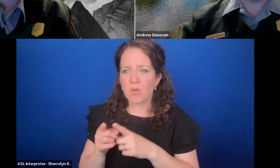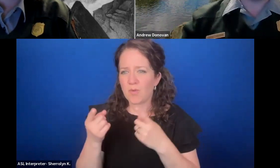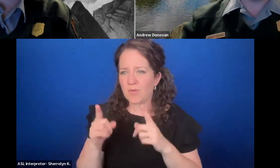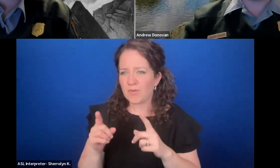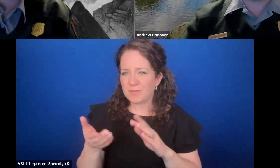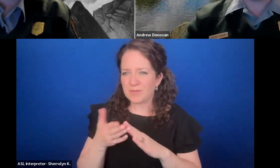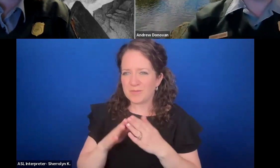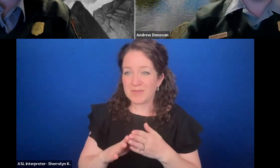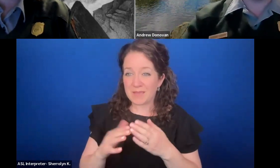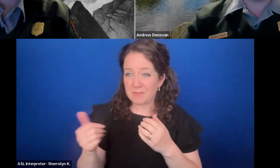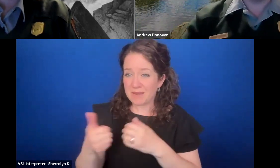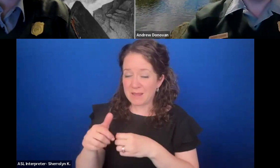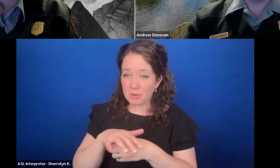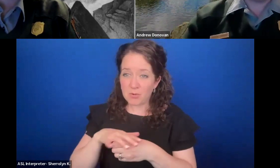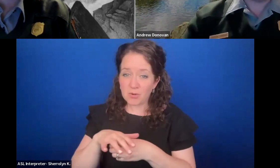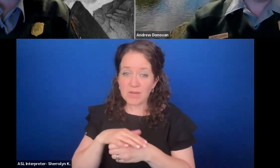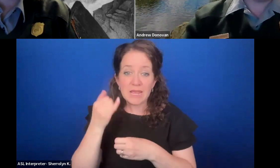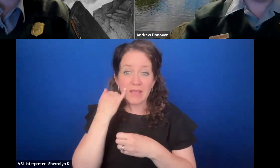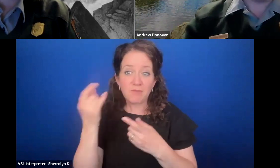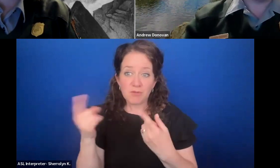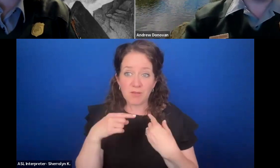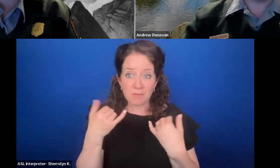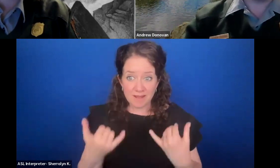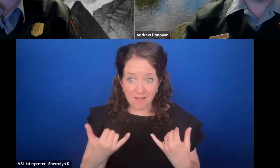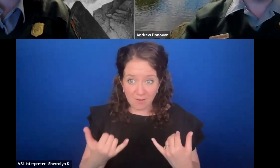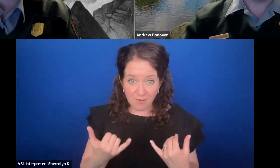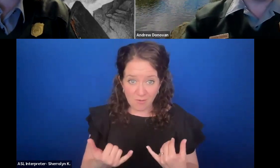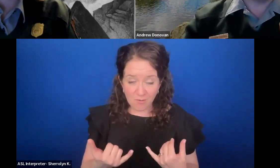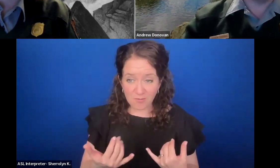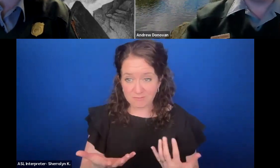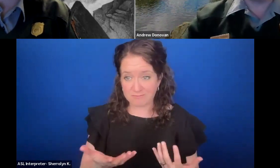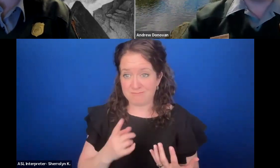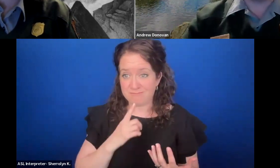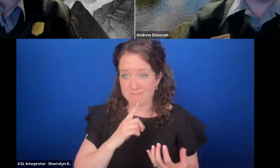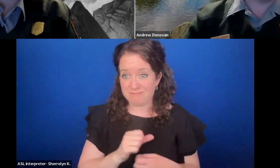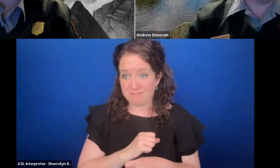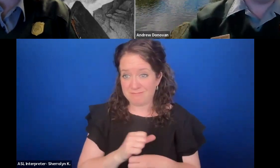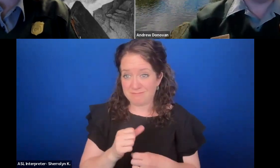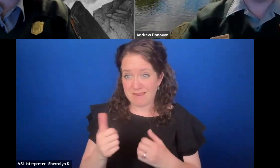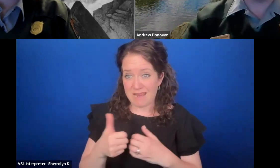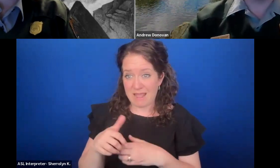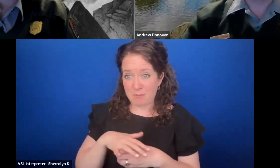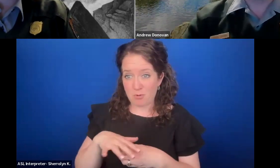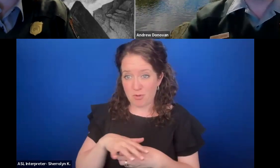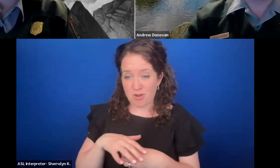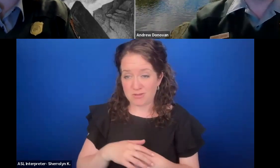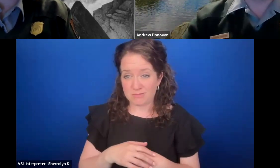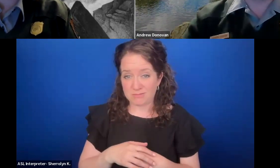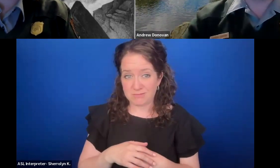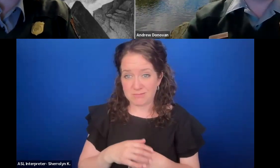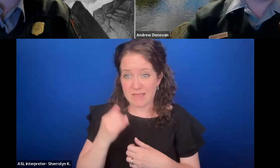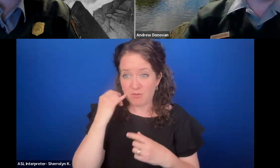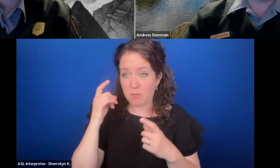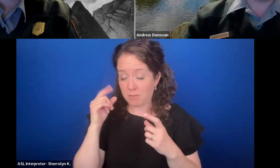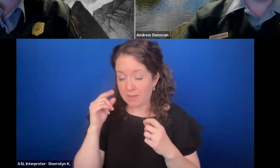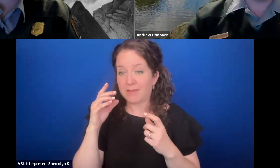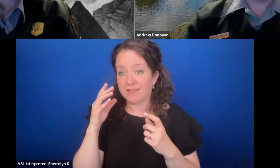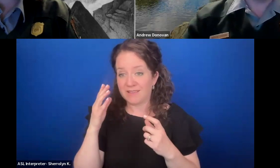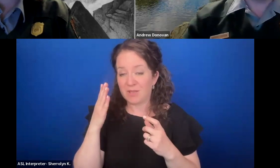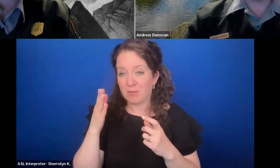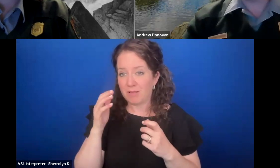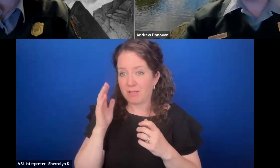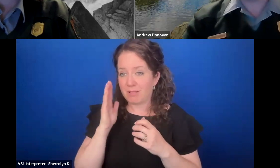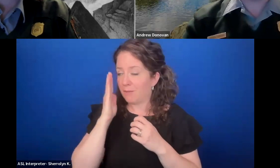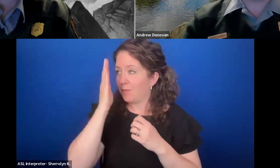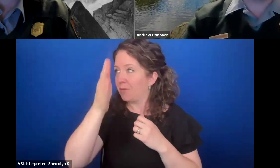know, if you come to Saugus Ironworks nowadays, you're in a suburban neighborhood. You blink and you miss it. So you have,